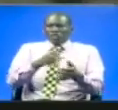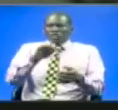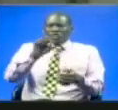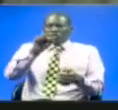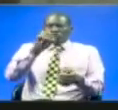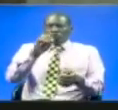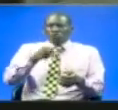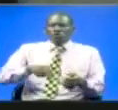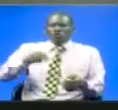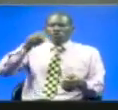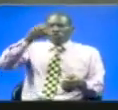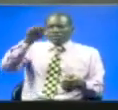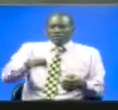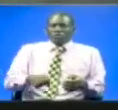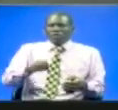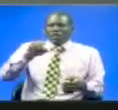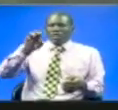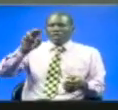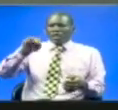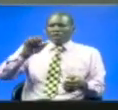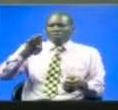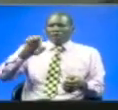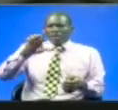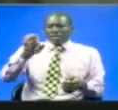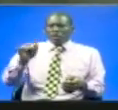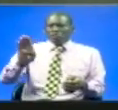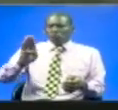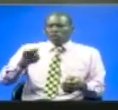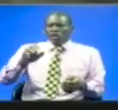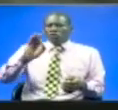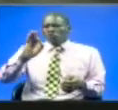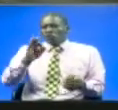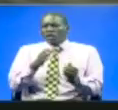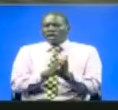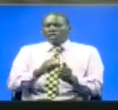South, Nambale, Matayos, Butula, Funyula, and Budalangi.